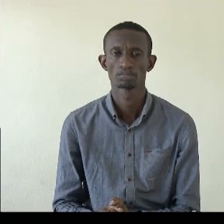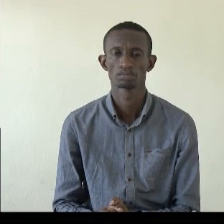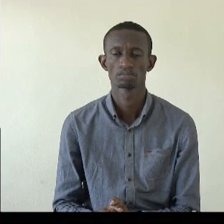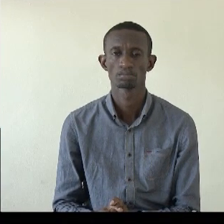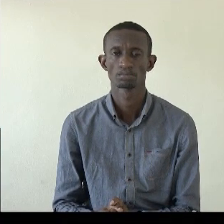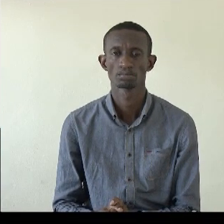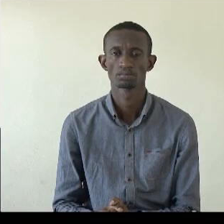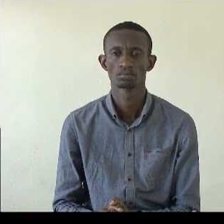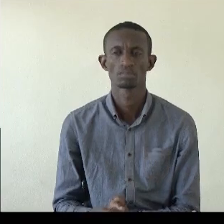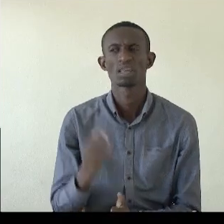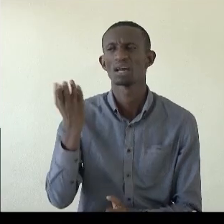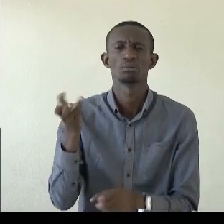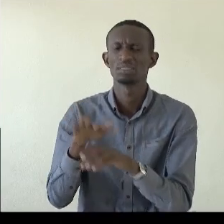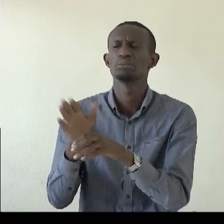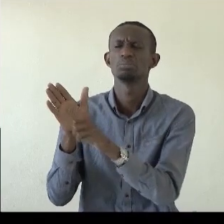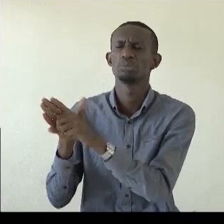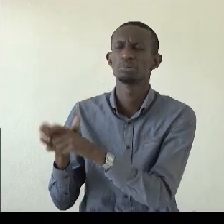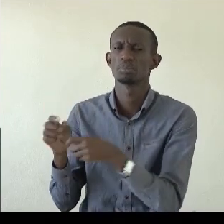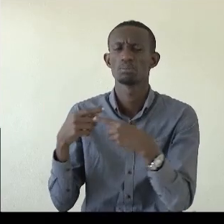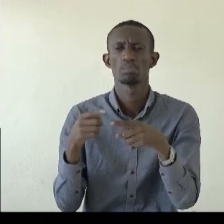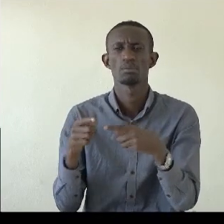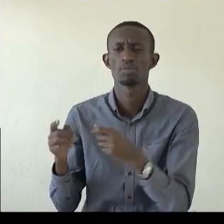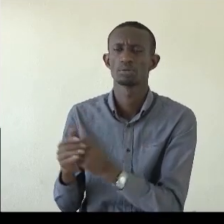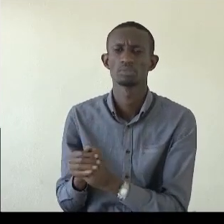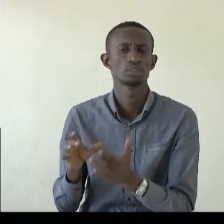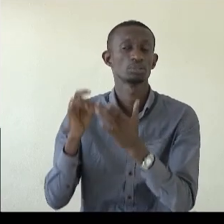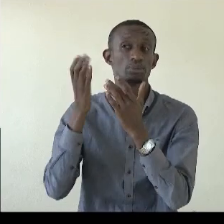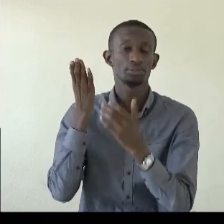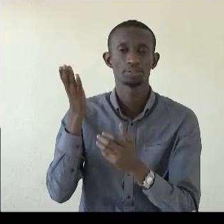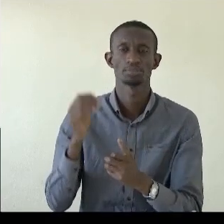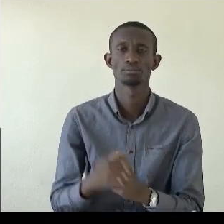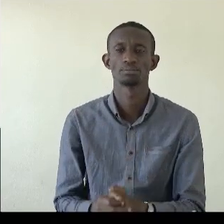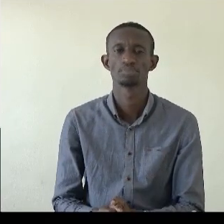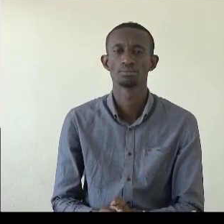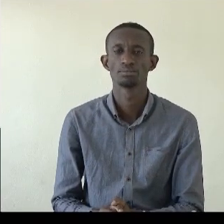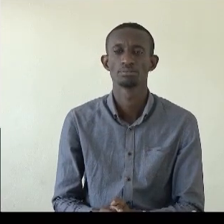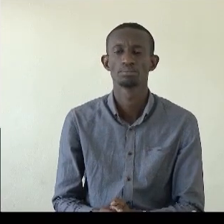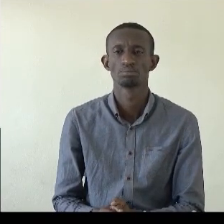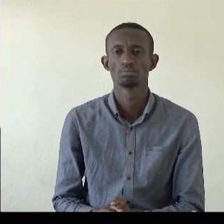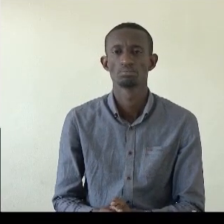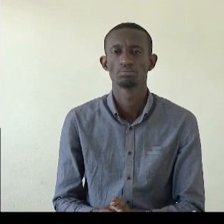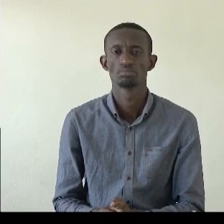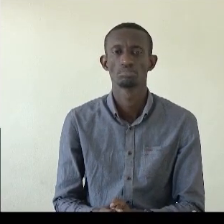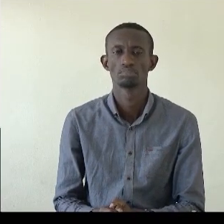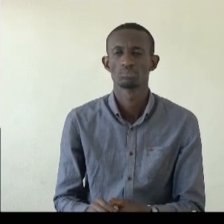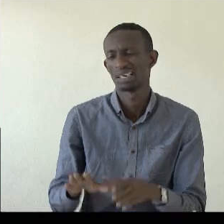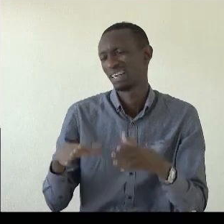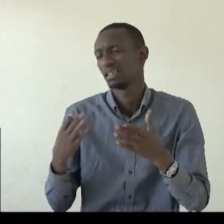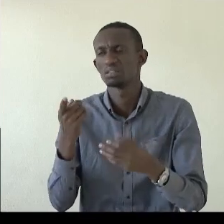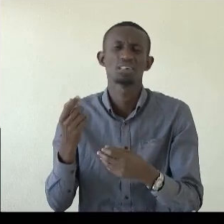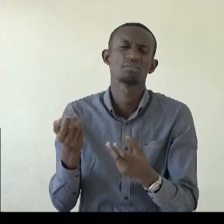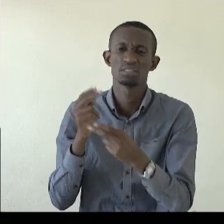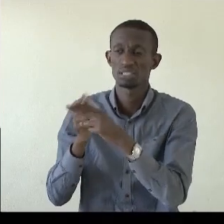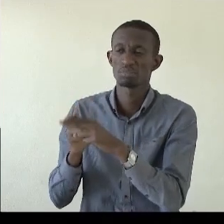And there are so many detergents, especially these powder form detergents. Either you have, these are common names. You